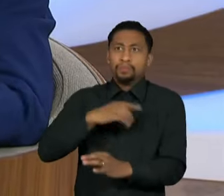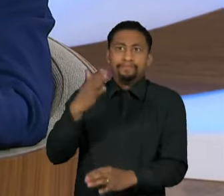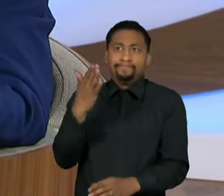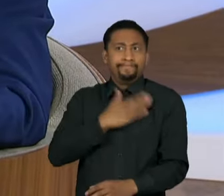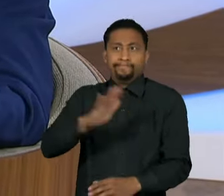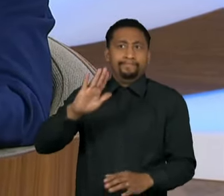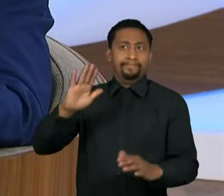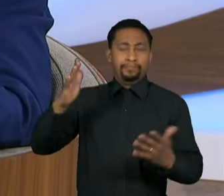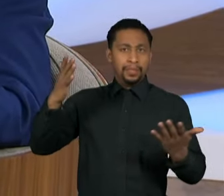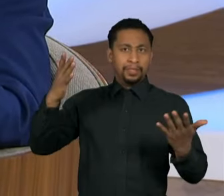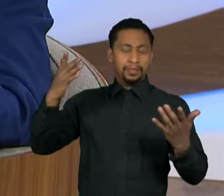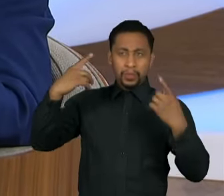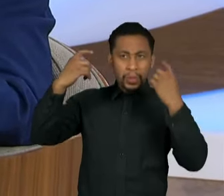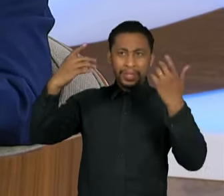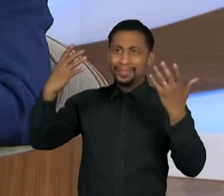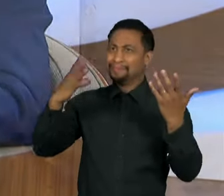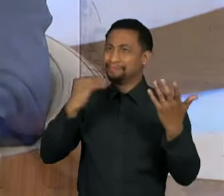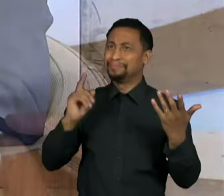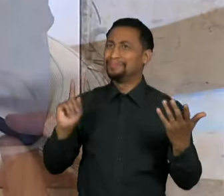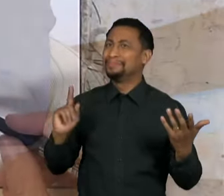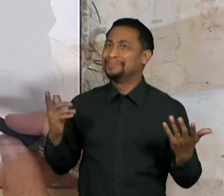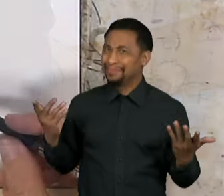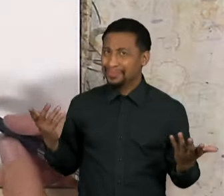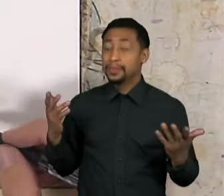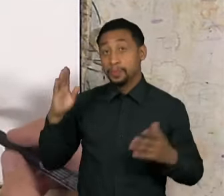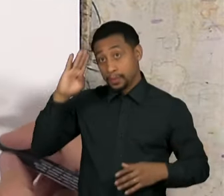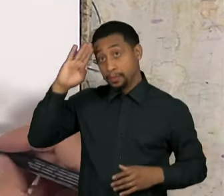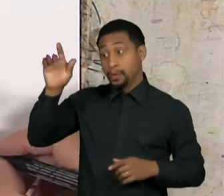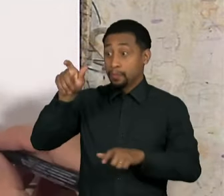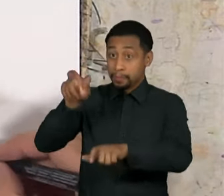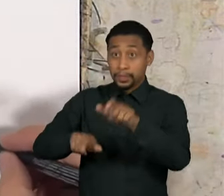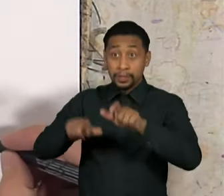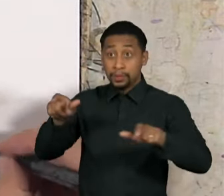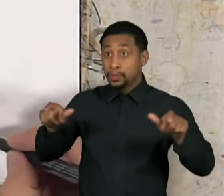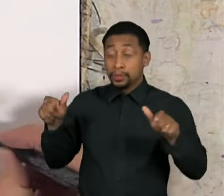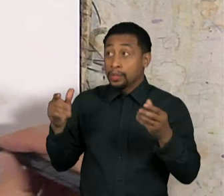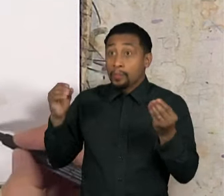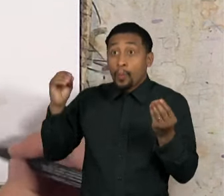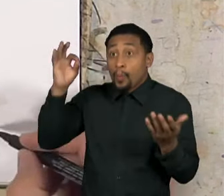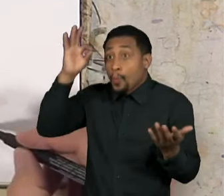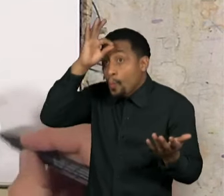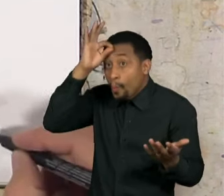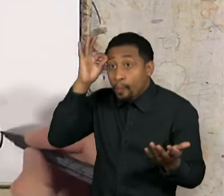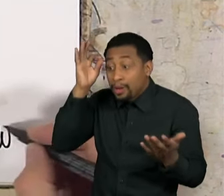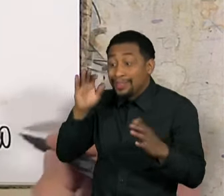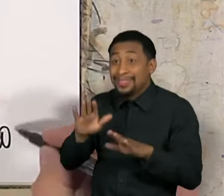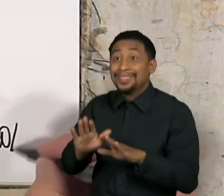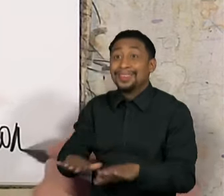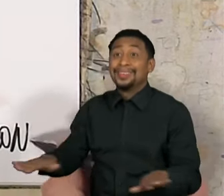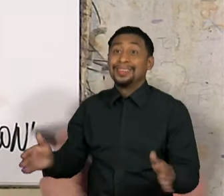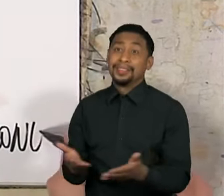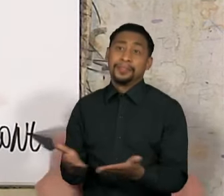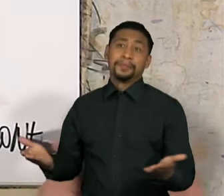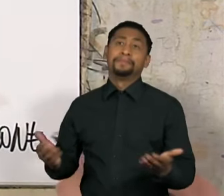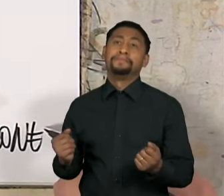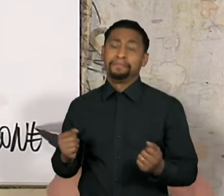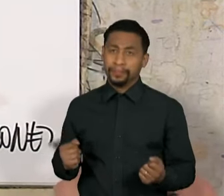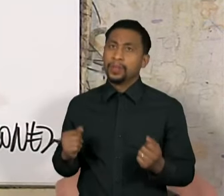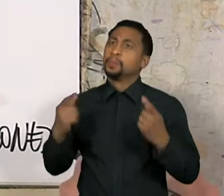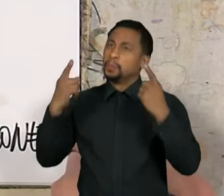especially directed against innocent victims. But violence and security, which